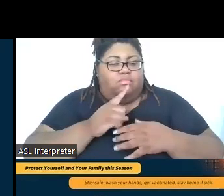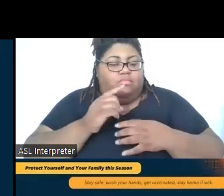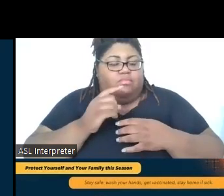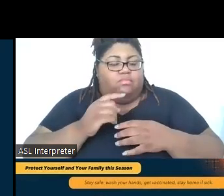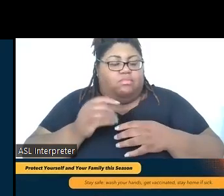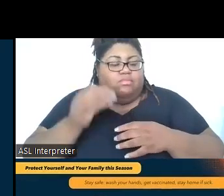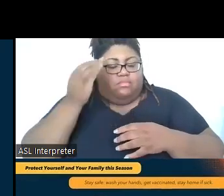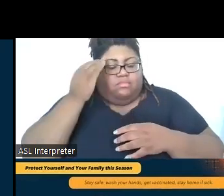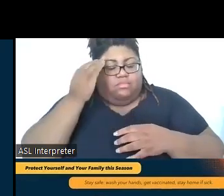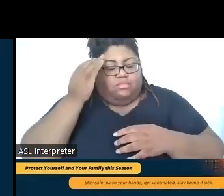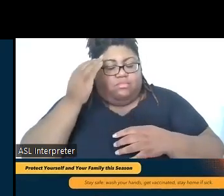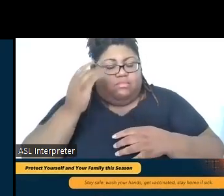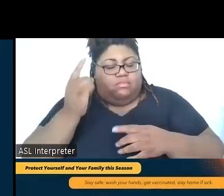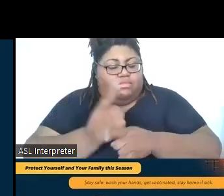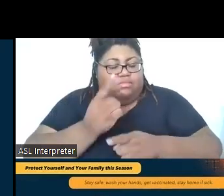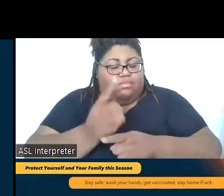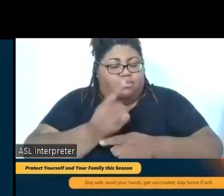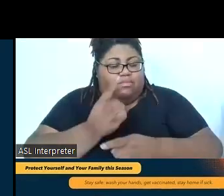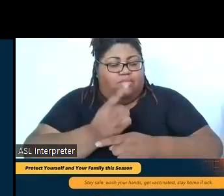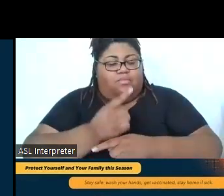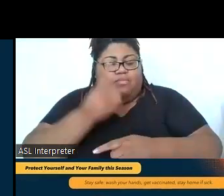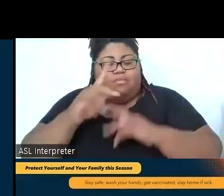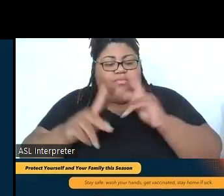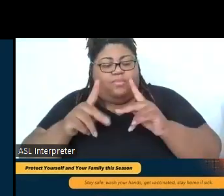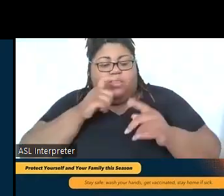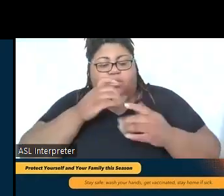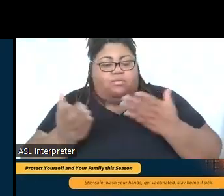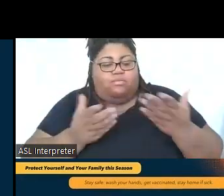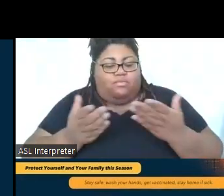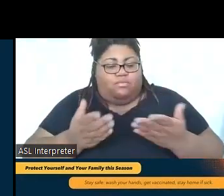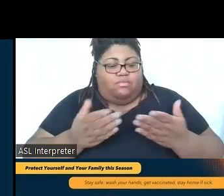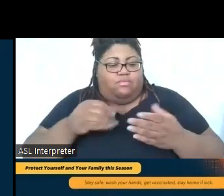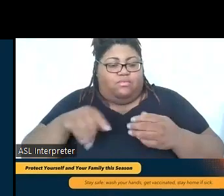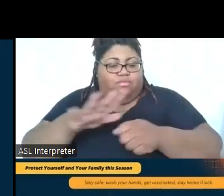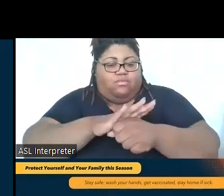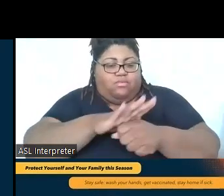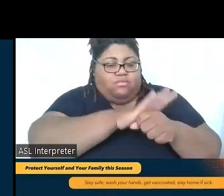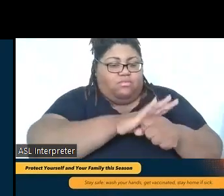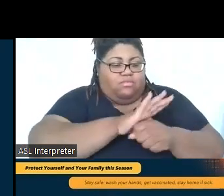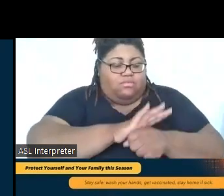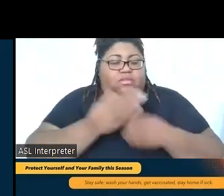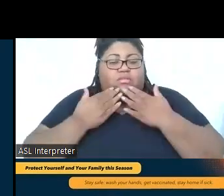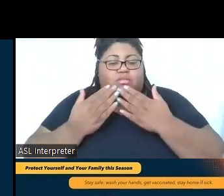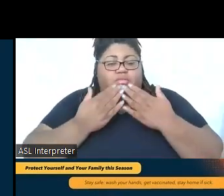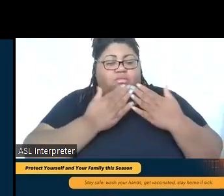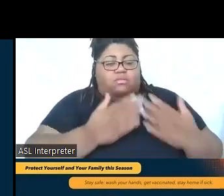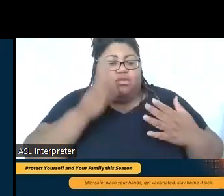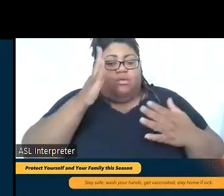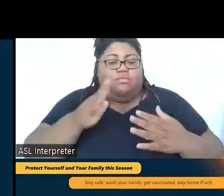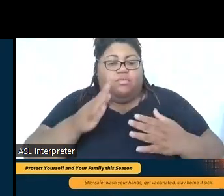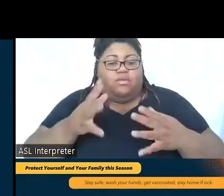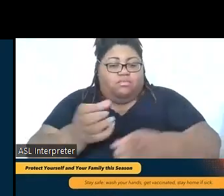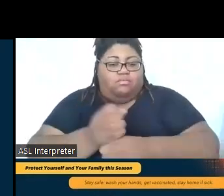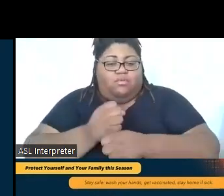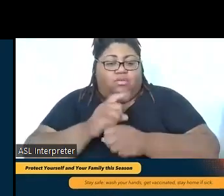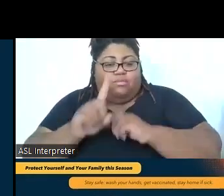for the participants that you might serve in your work settings. So thank you all, and we will commit to taking questions in